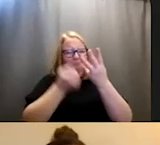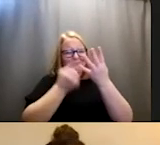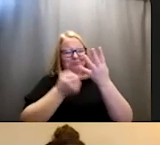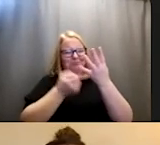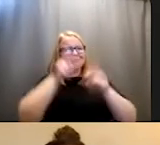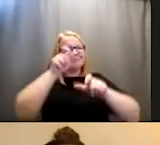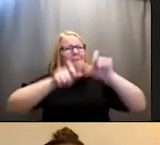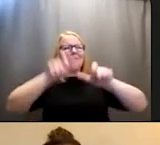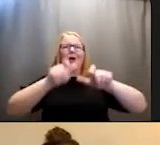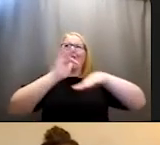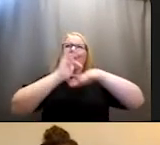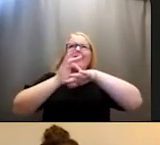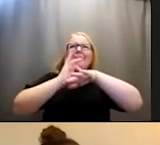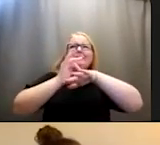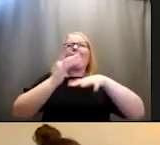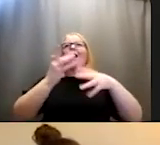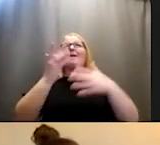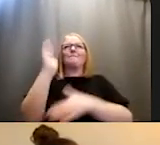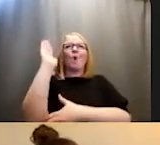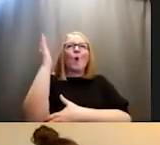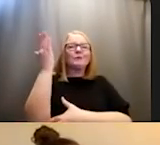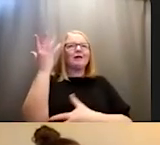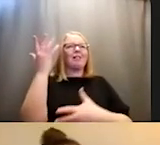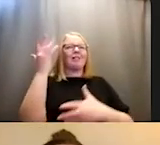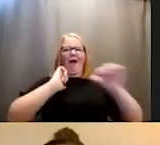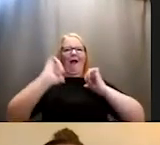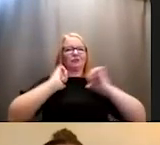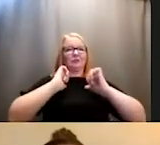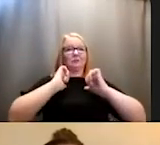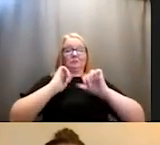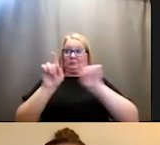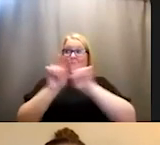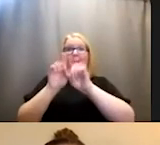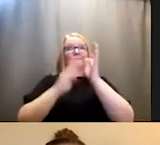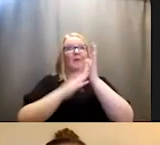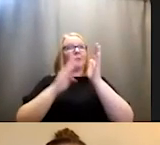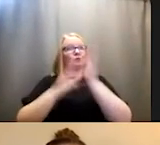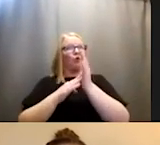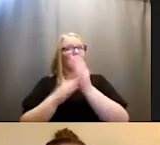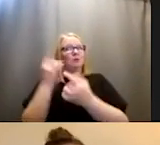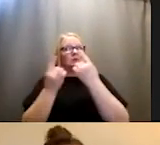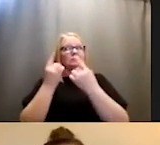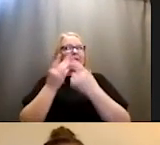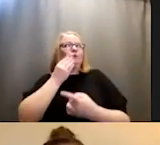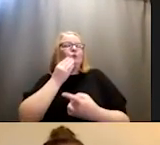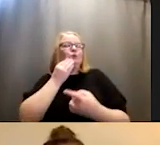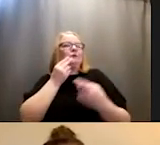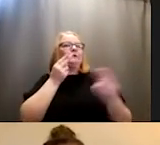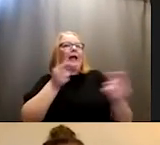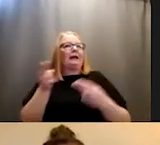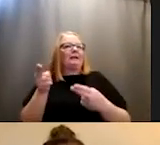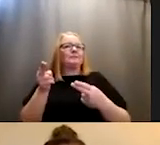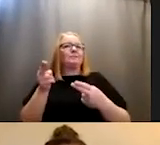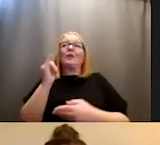people within the theatre, models and actresses like Marilyn Monroe, who used these techniques, particularly on black and white